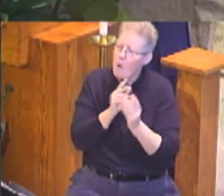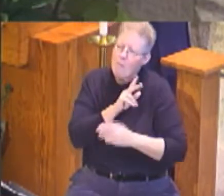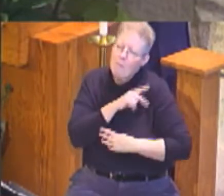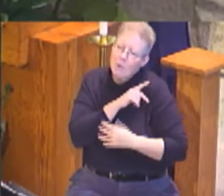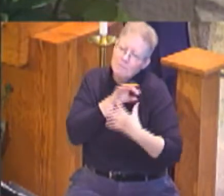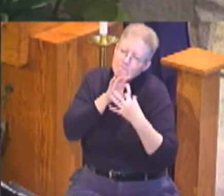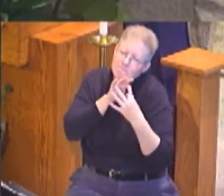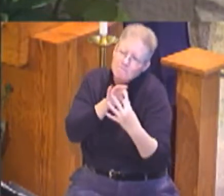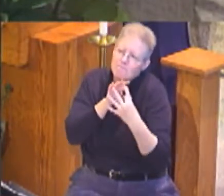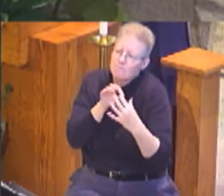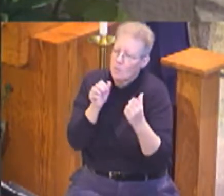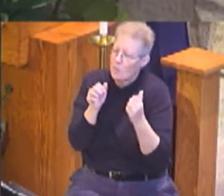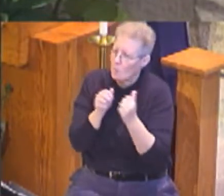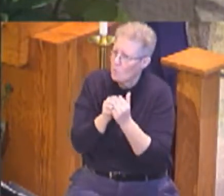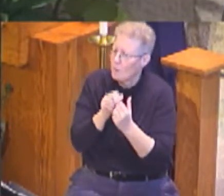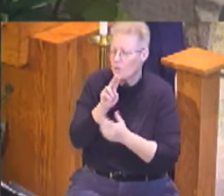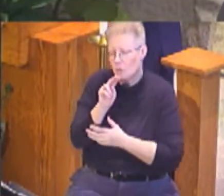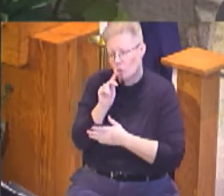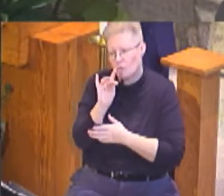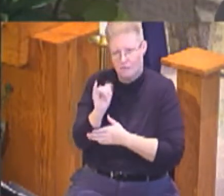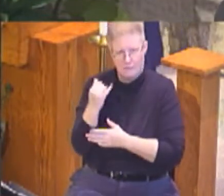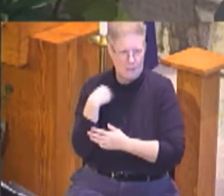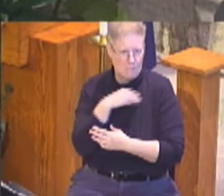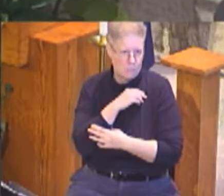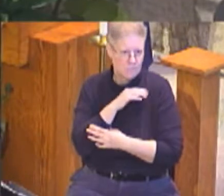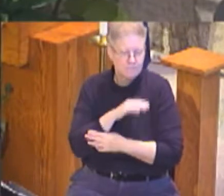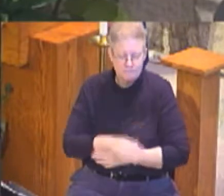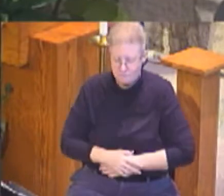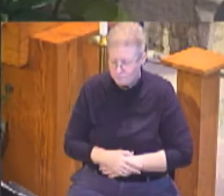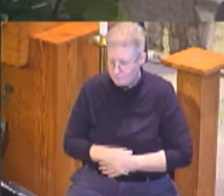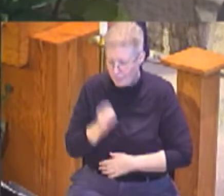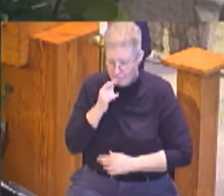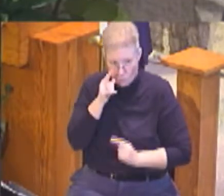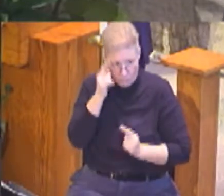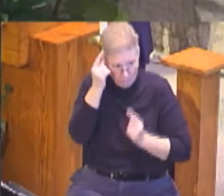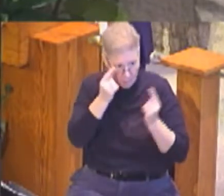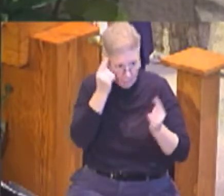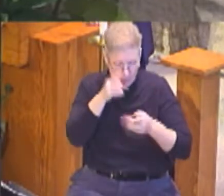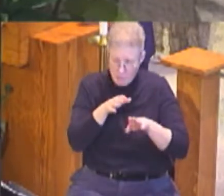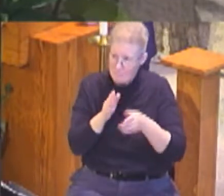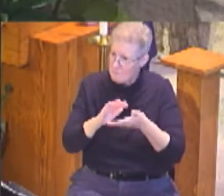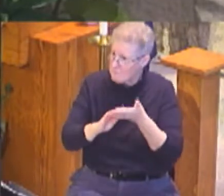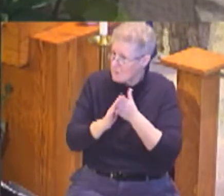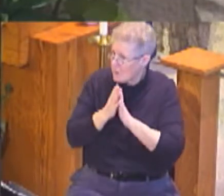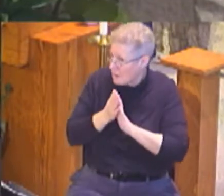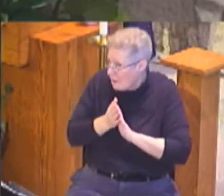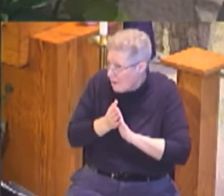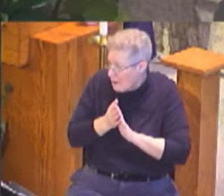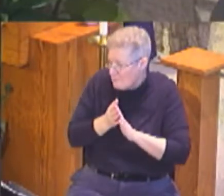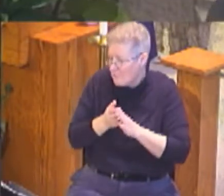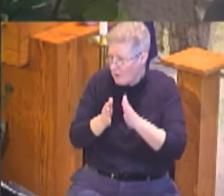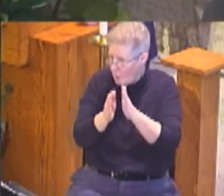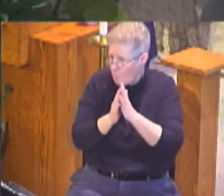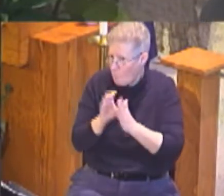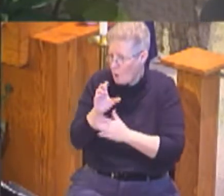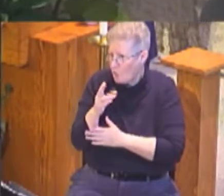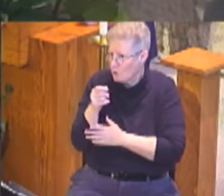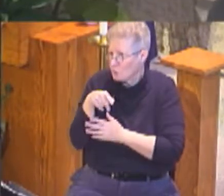Minneapolis membership. So if the thought of becoming a prayer chaplain seems like a heart-centered